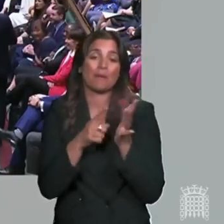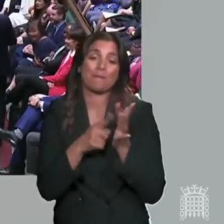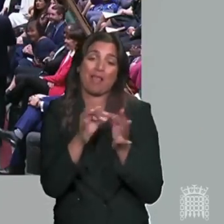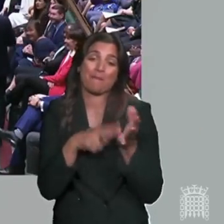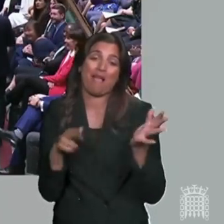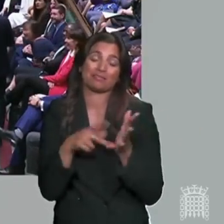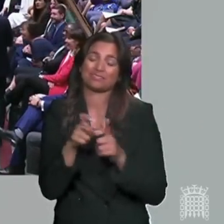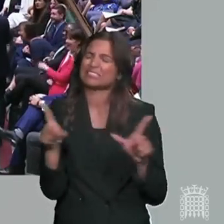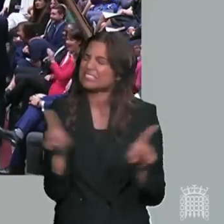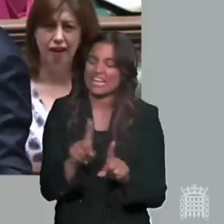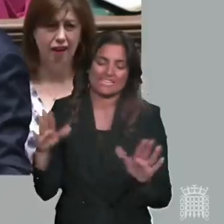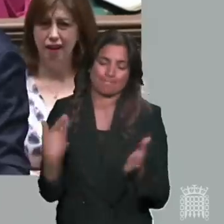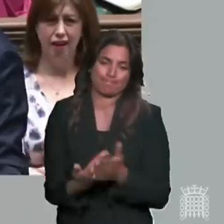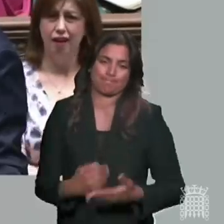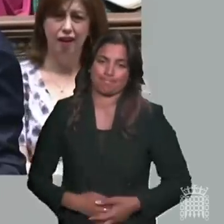There's only one party